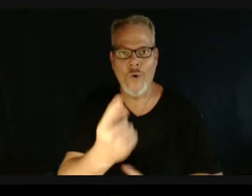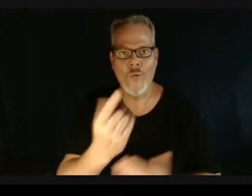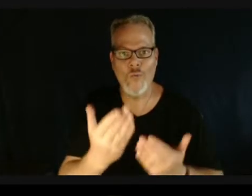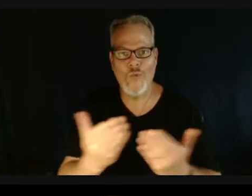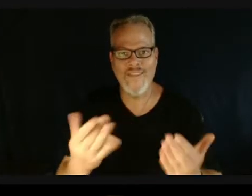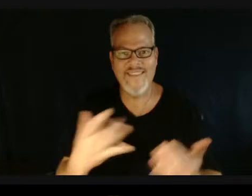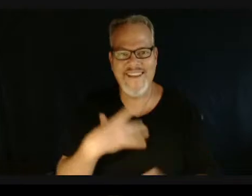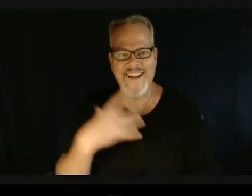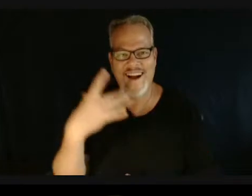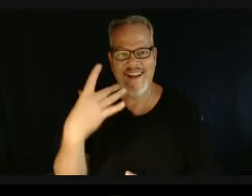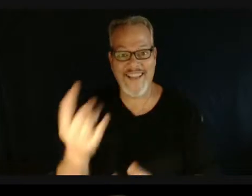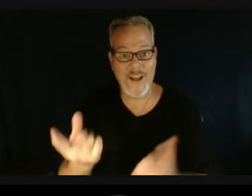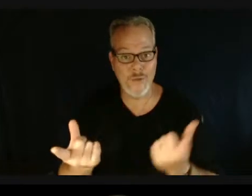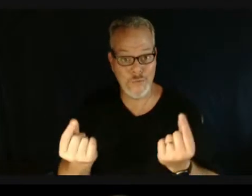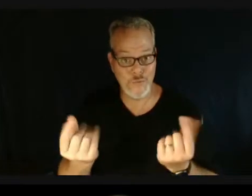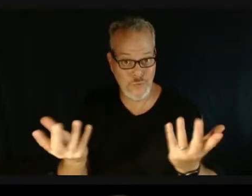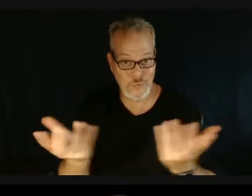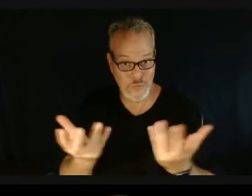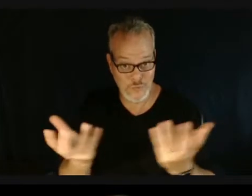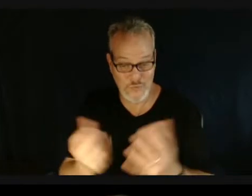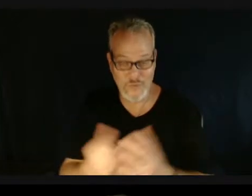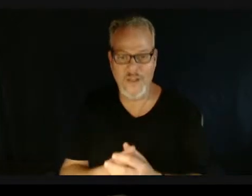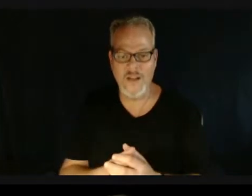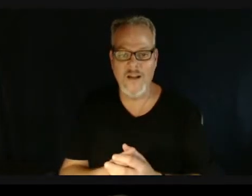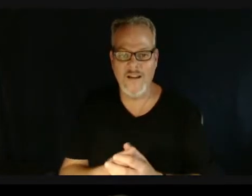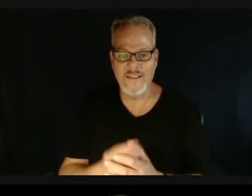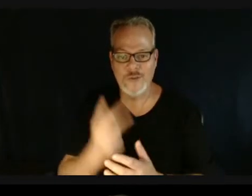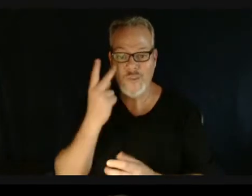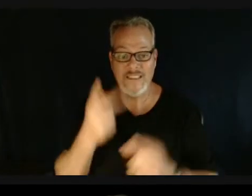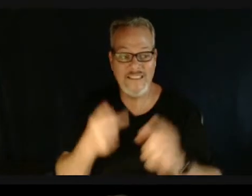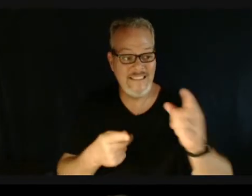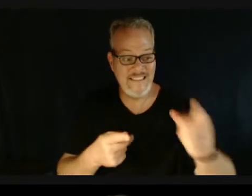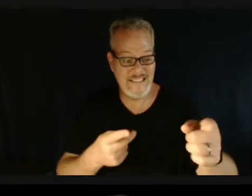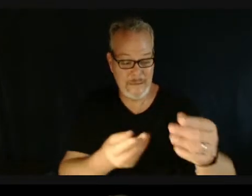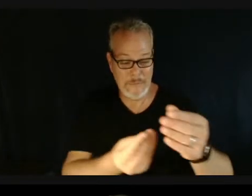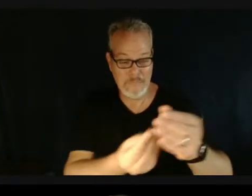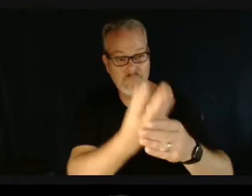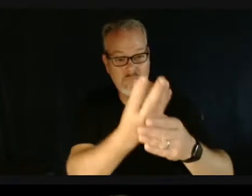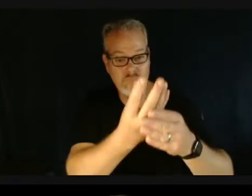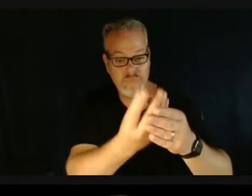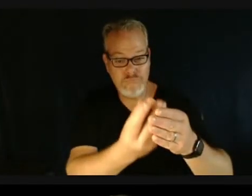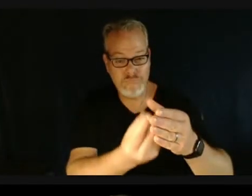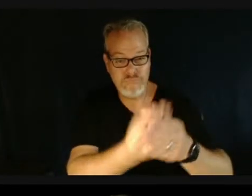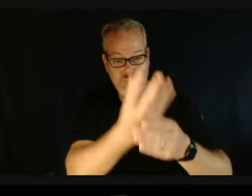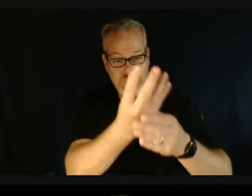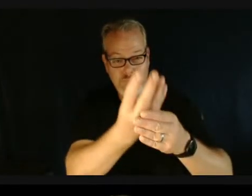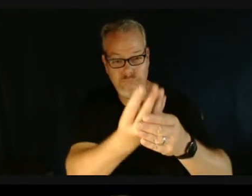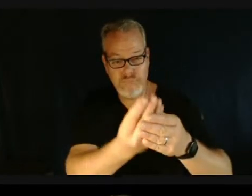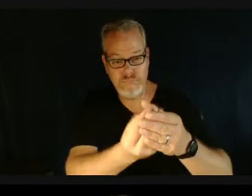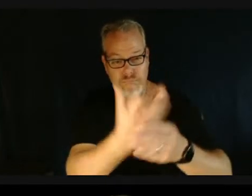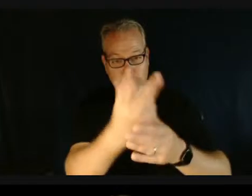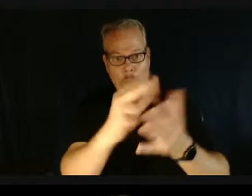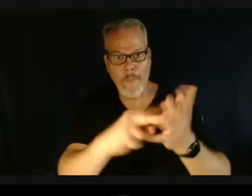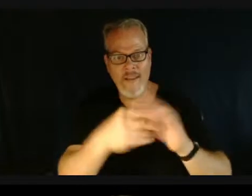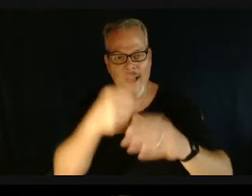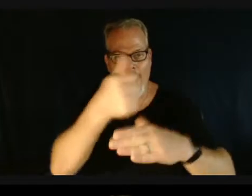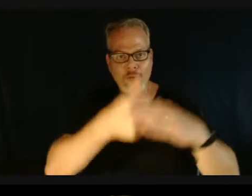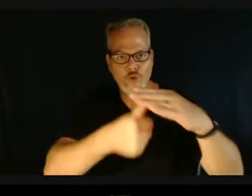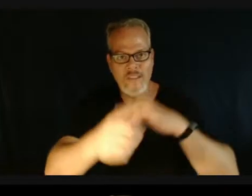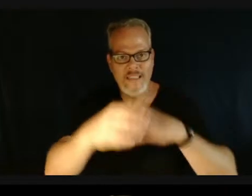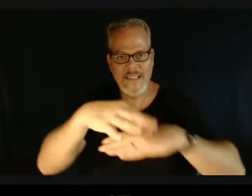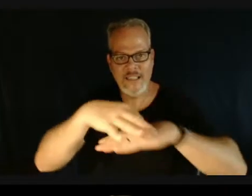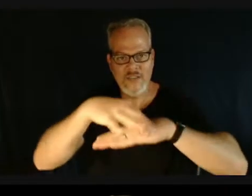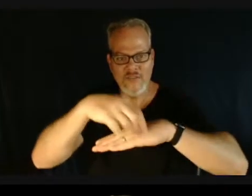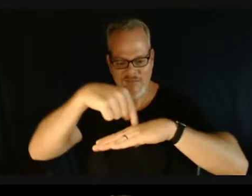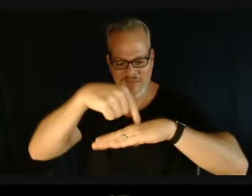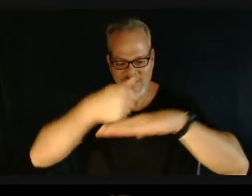is take this camera especially. We see it's sensitive to injections of lava beneath the crust. This is episode 16 only.